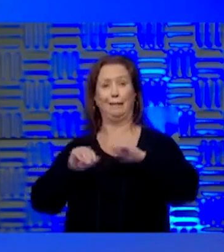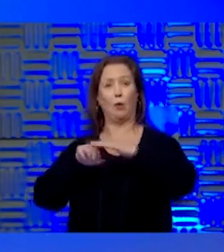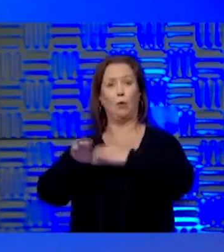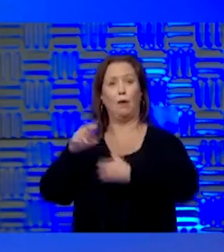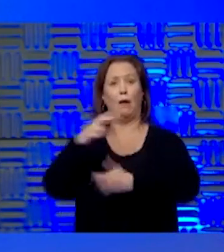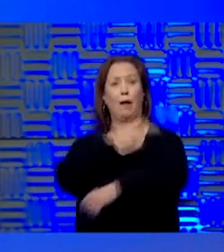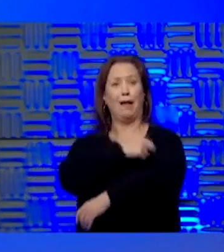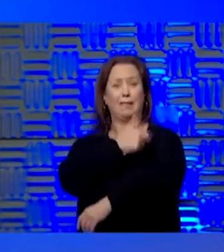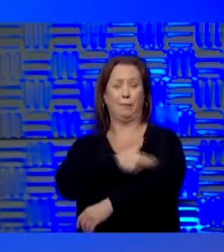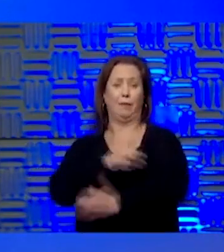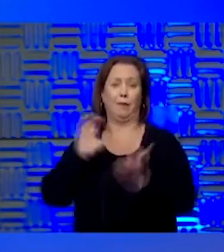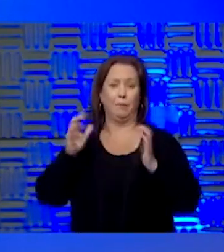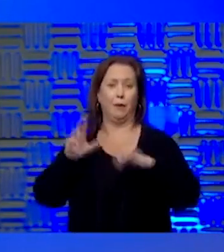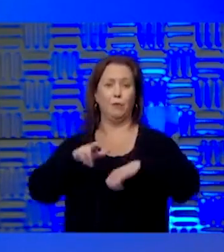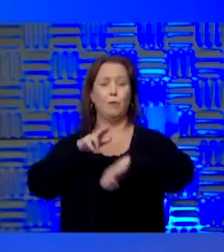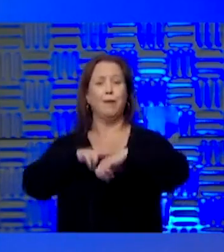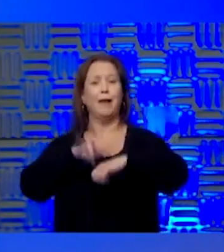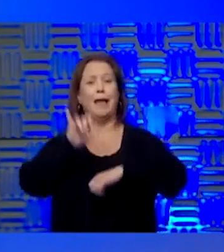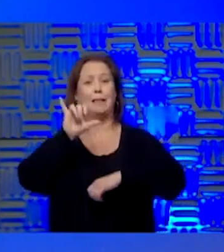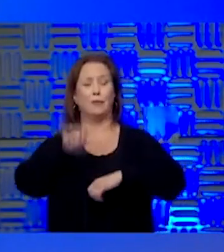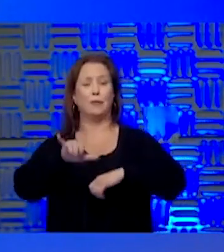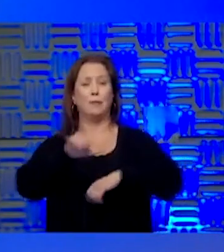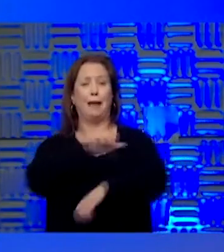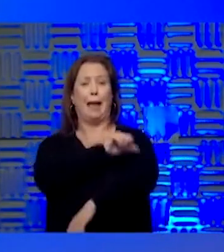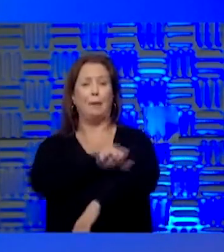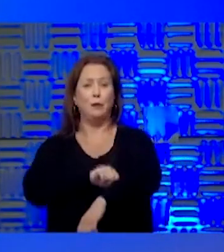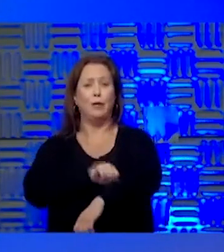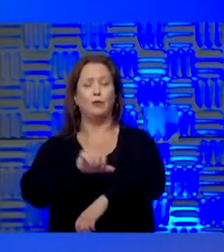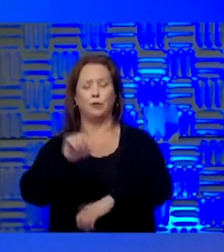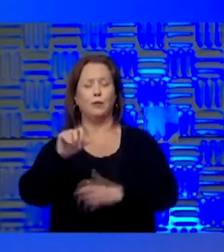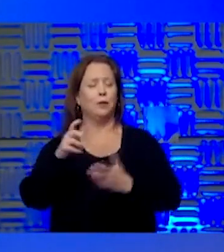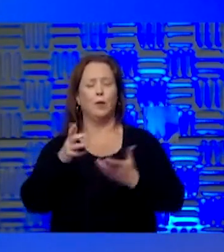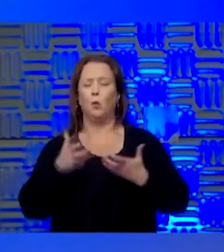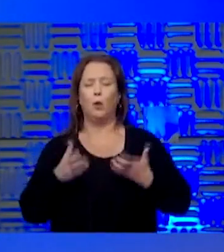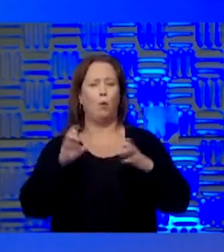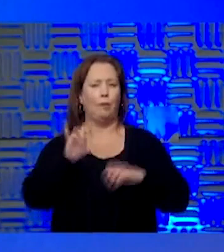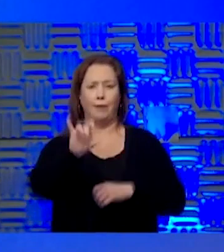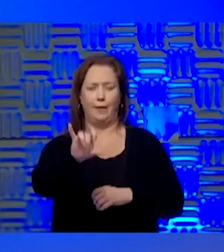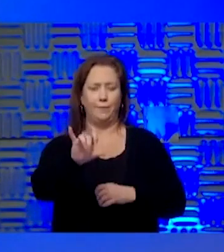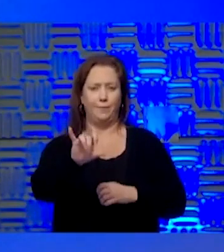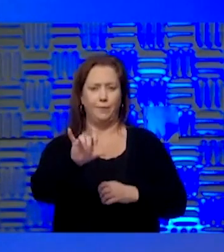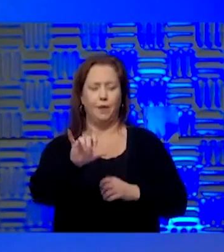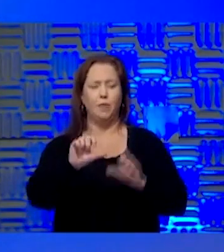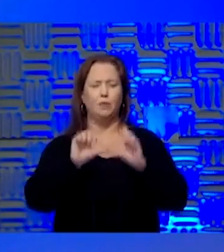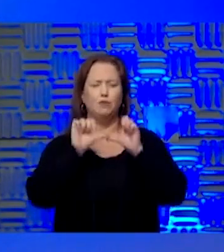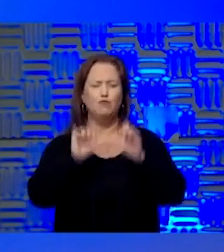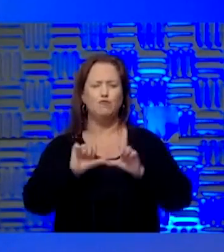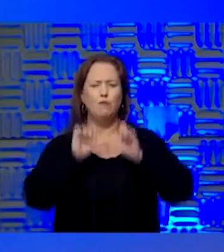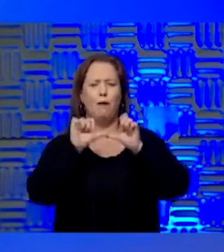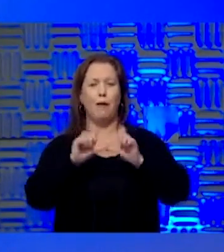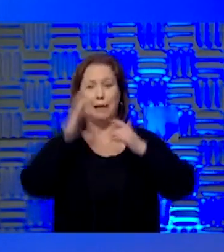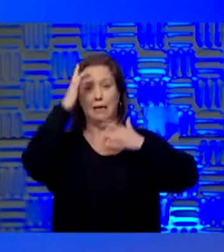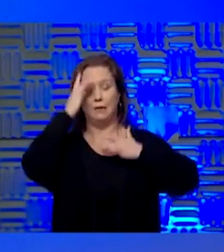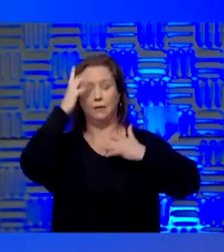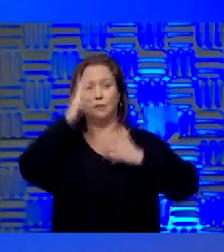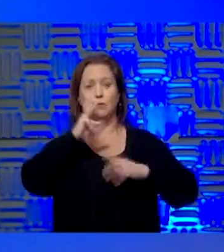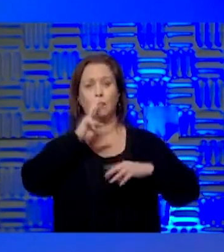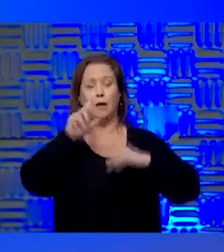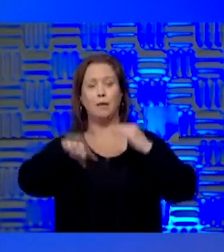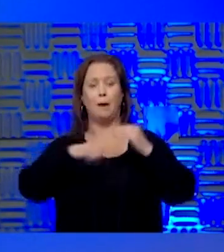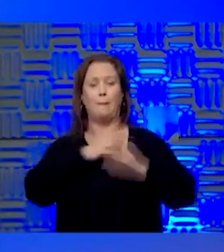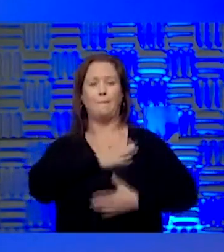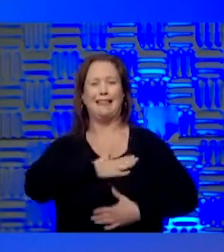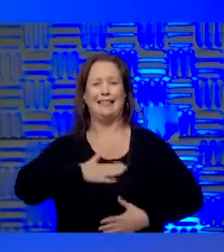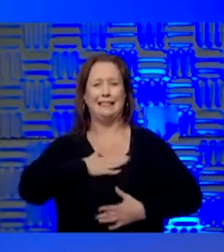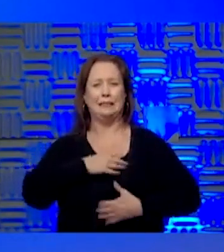normally would, and those can lead to amputation, and we don't want that either. So there are a lot of chronic illnesses that we're talking about.